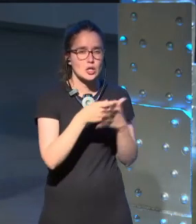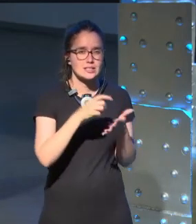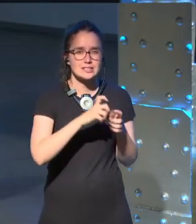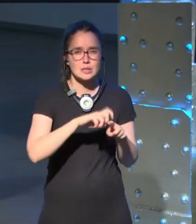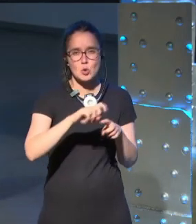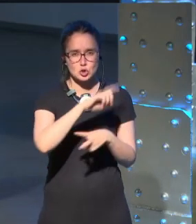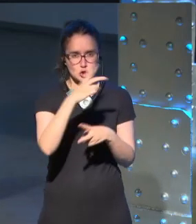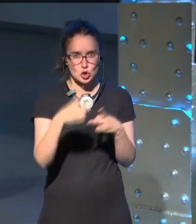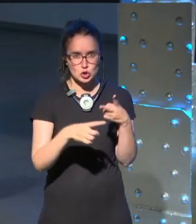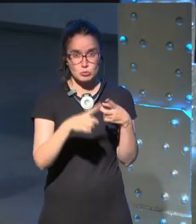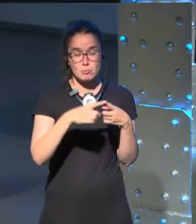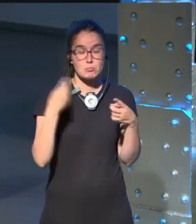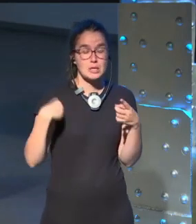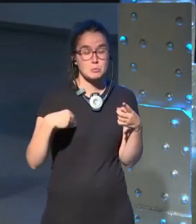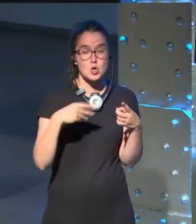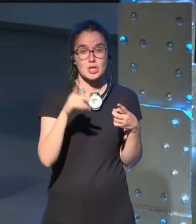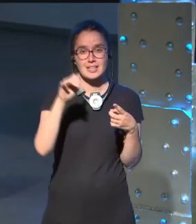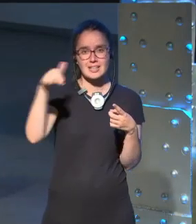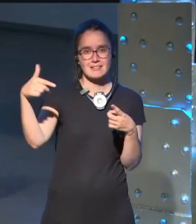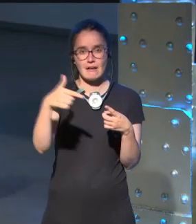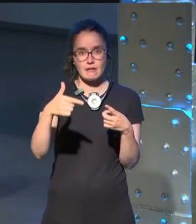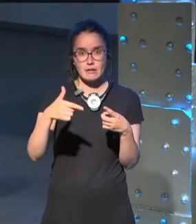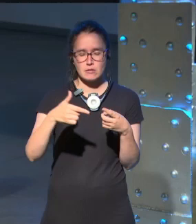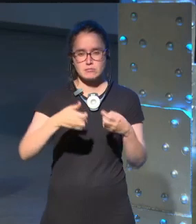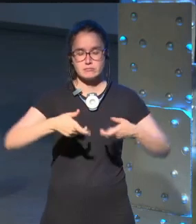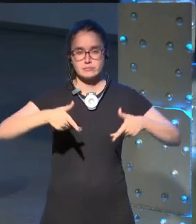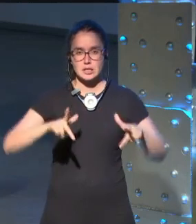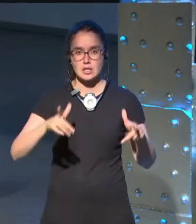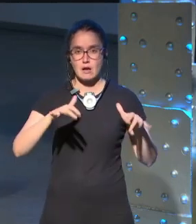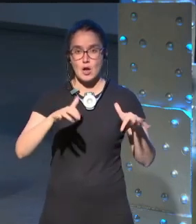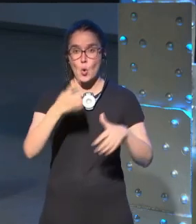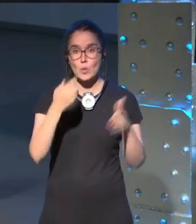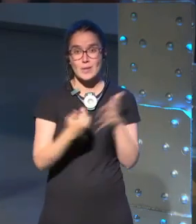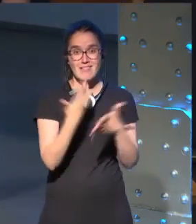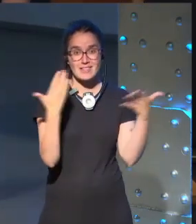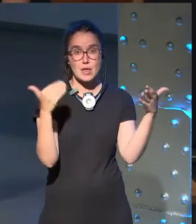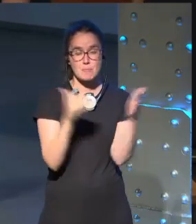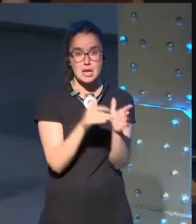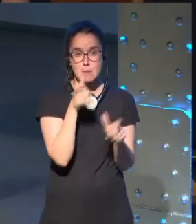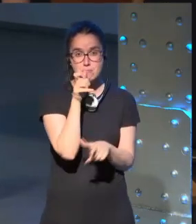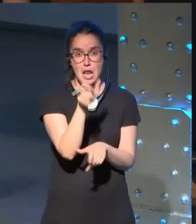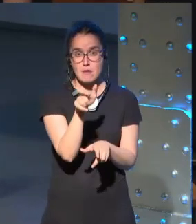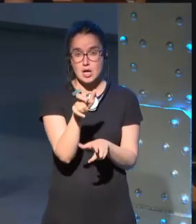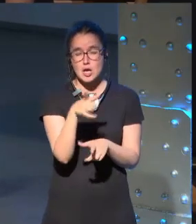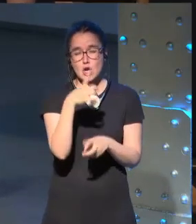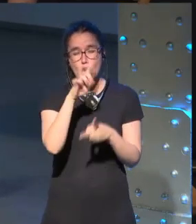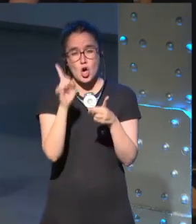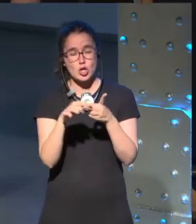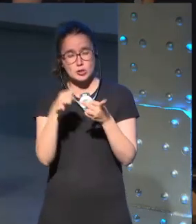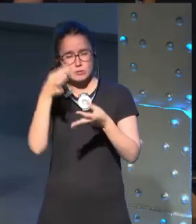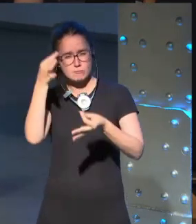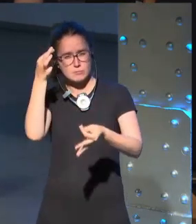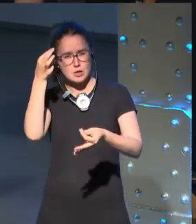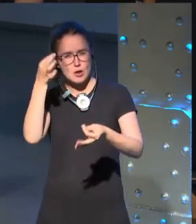2 types of writers. First of all, we have like Stephen King, for example. He sits down and writes 10,000 words in one day. And you have the writer